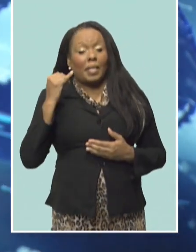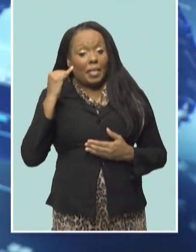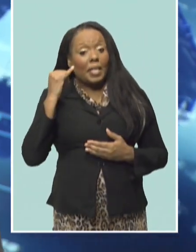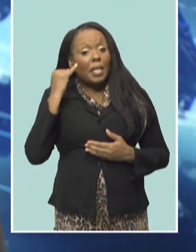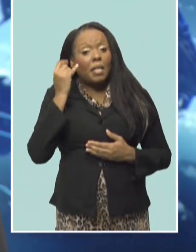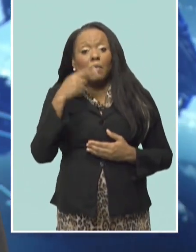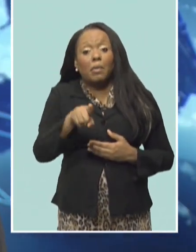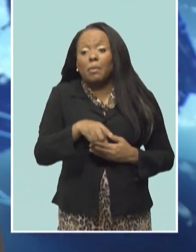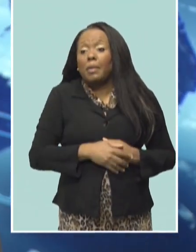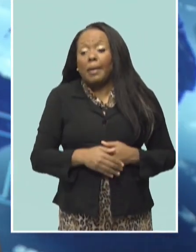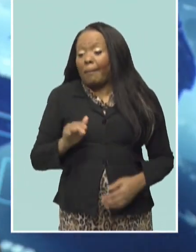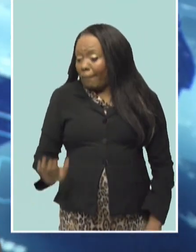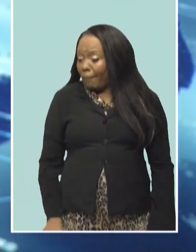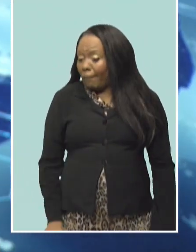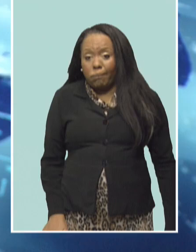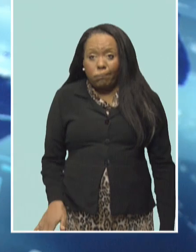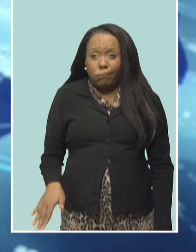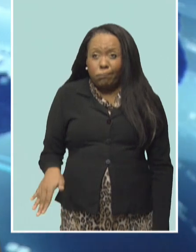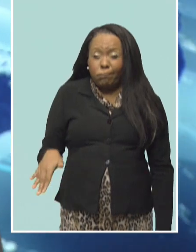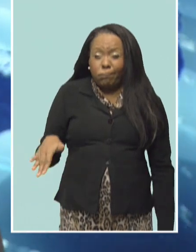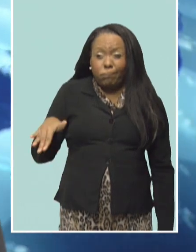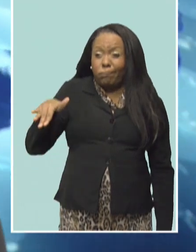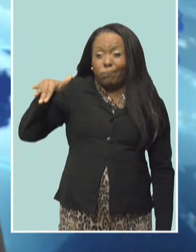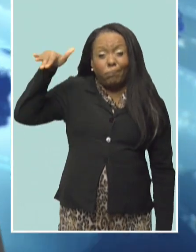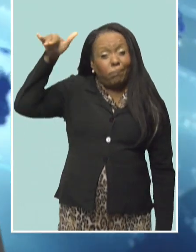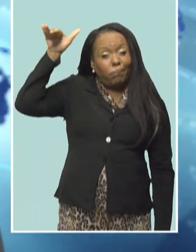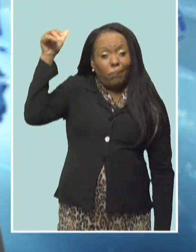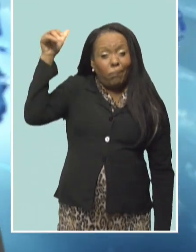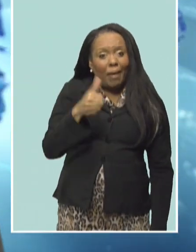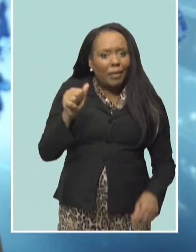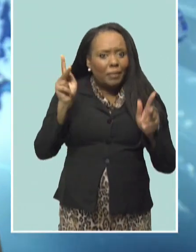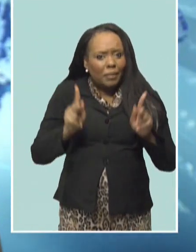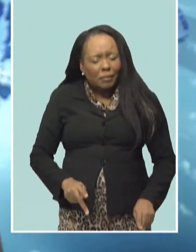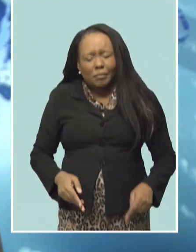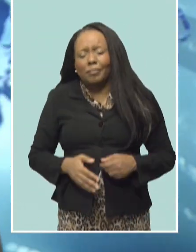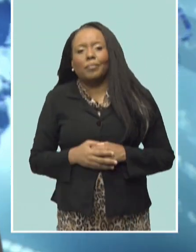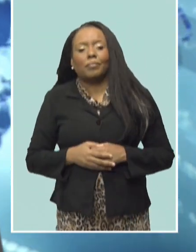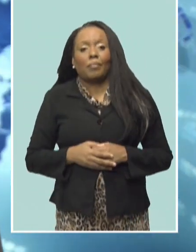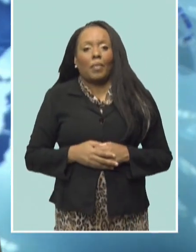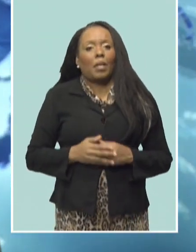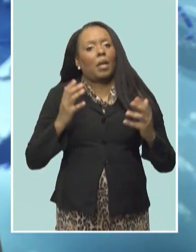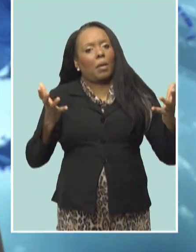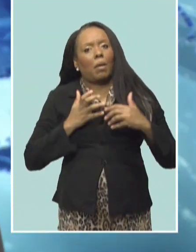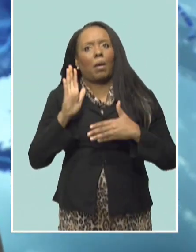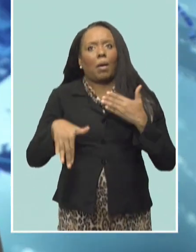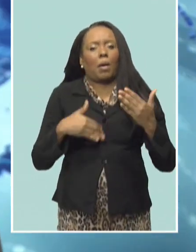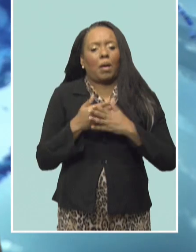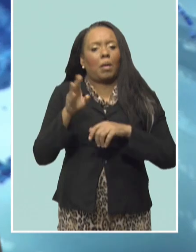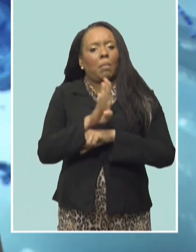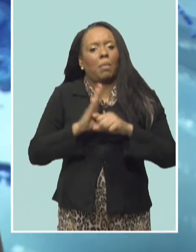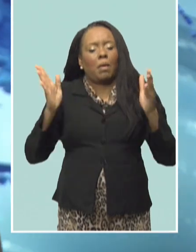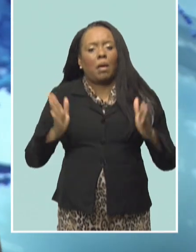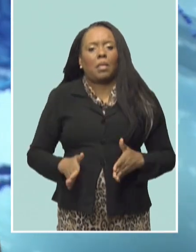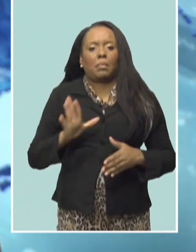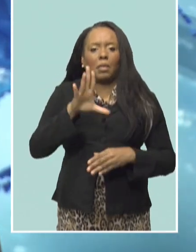you. It's for everybody. And it's a time when we're going to be asking all Barbadians to play their